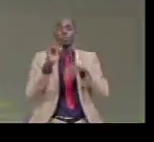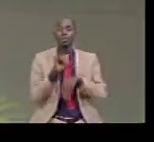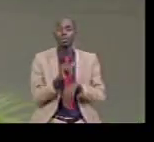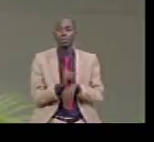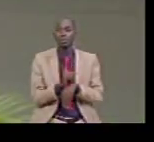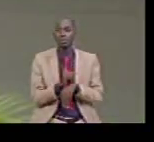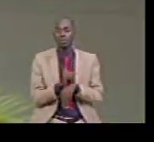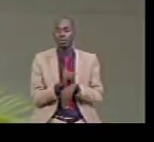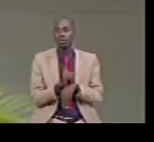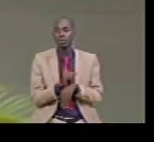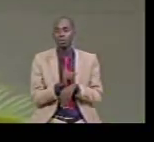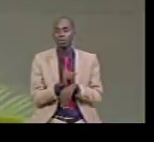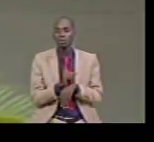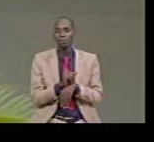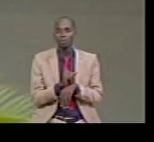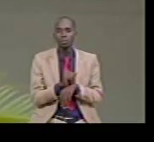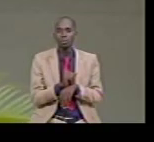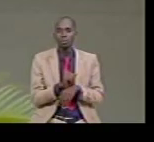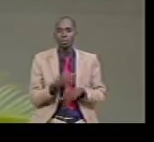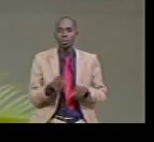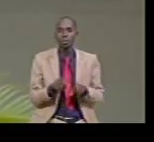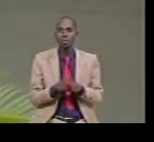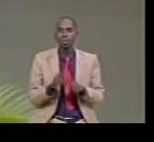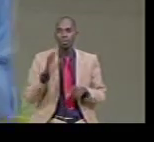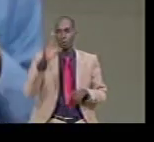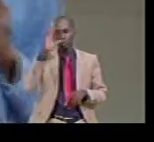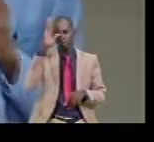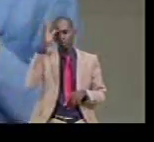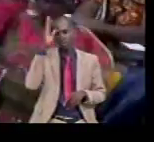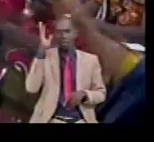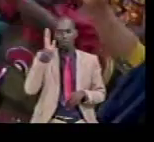Father will be ministering from there very, very soon.